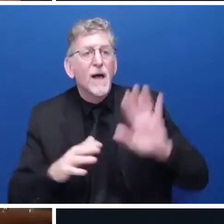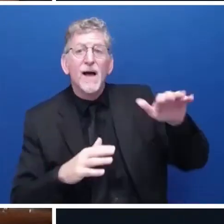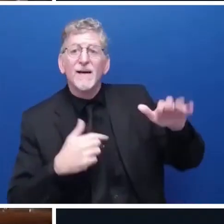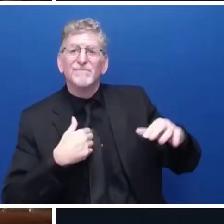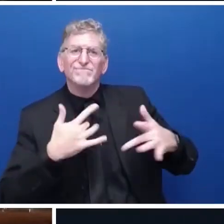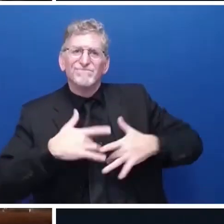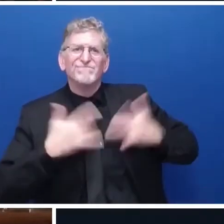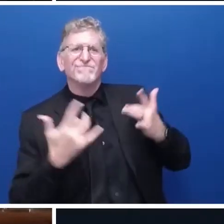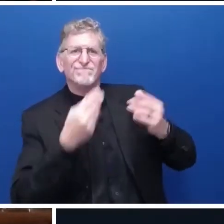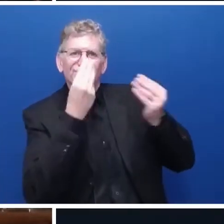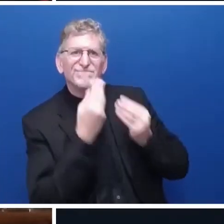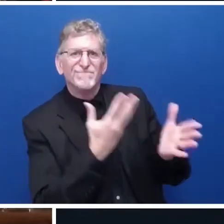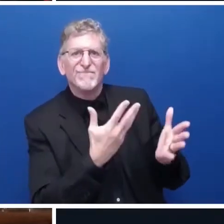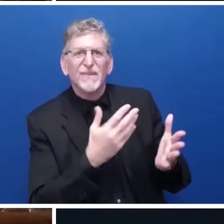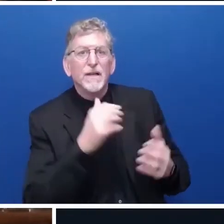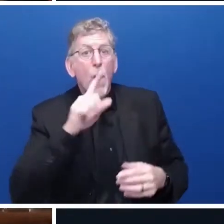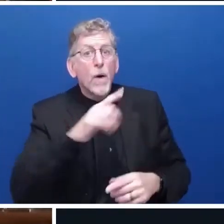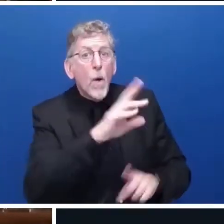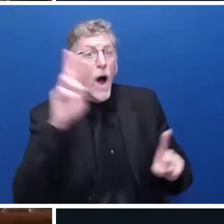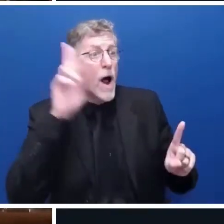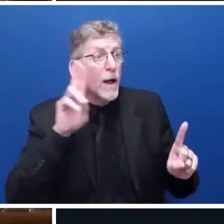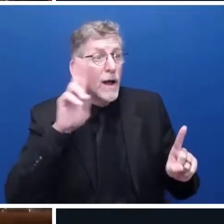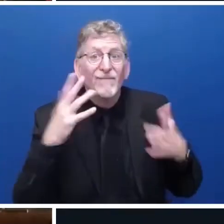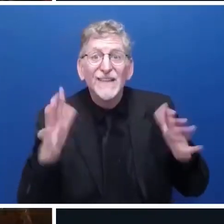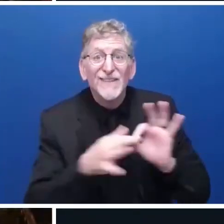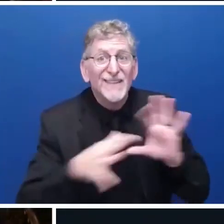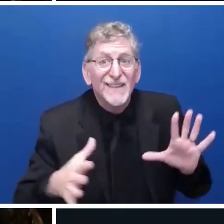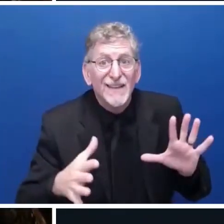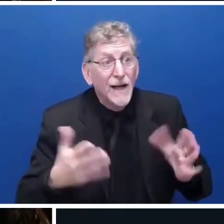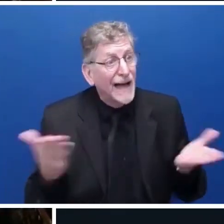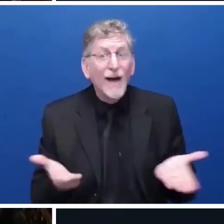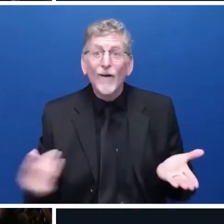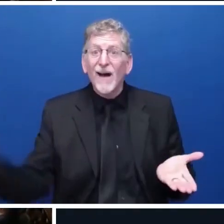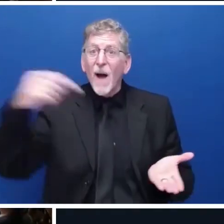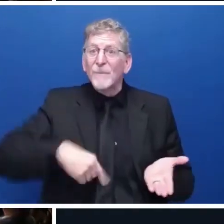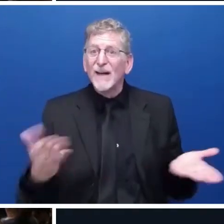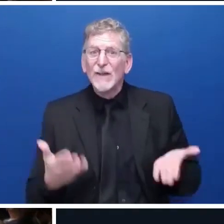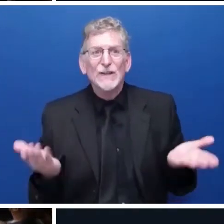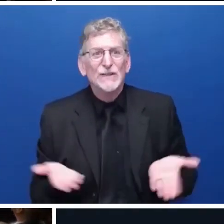person. Enrique, please come down.